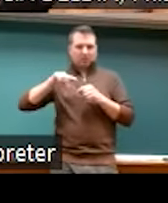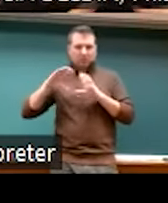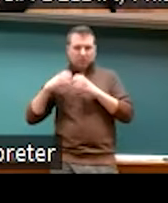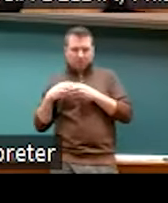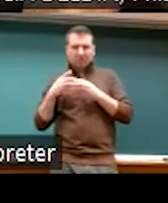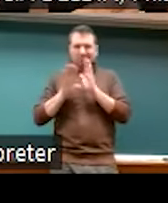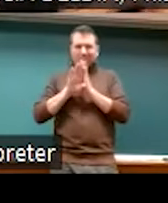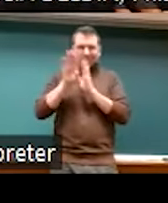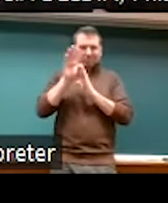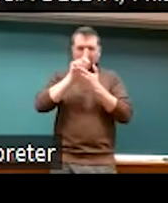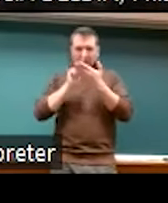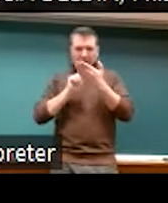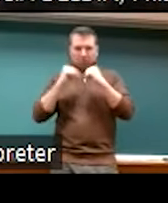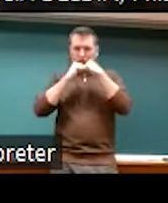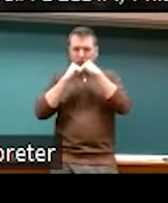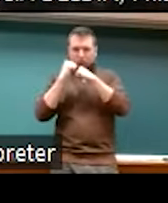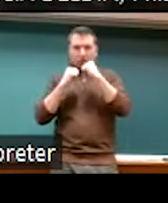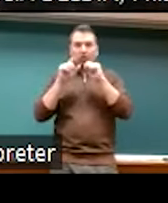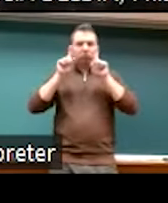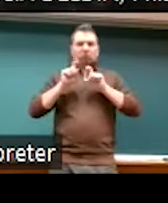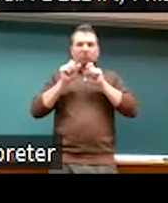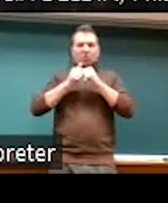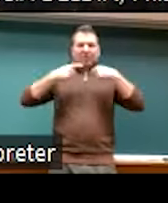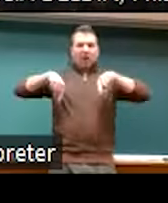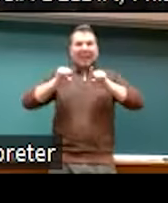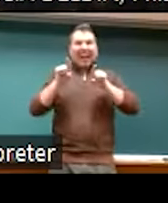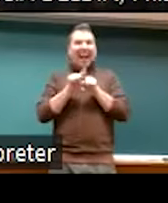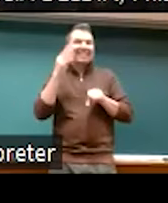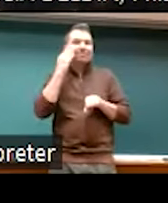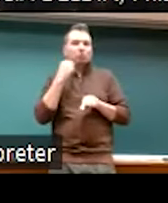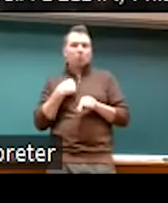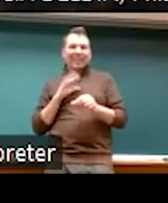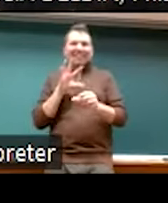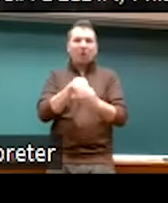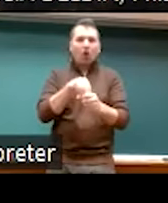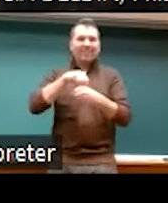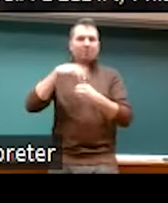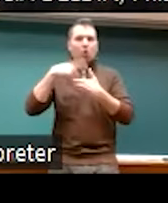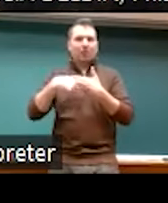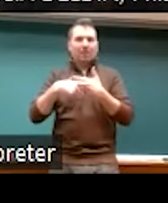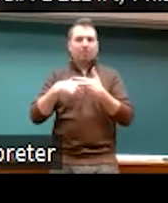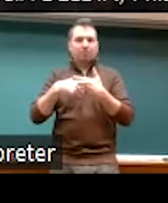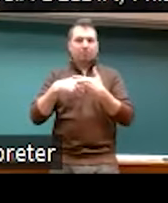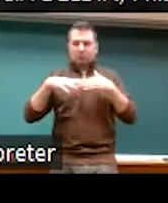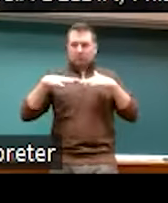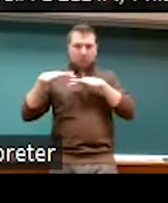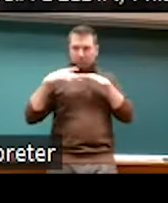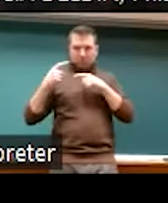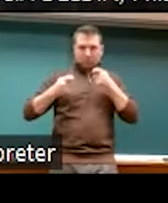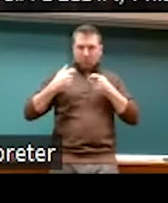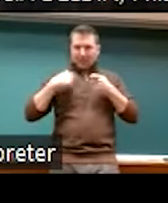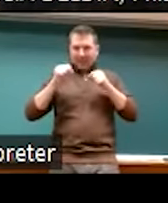And so we could feel what it was like to be in the program. We could modify and edit things. Then we started a program in the fall of